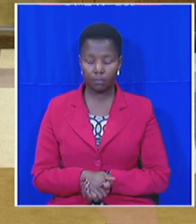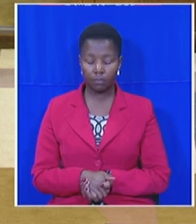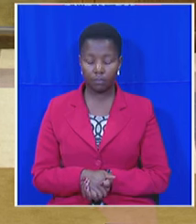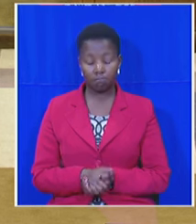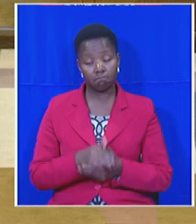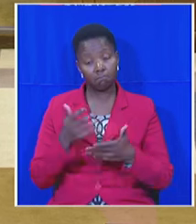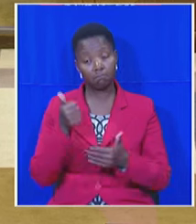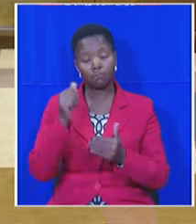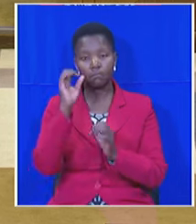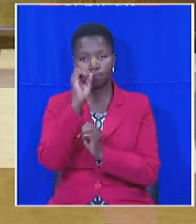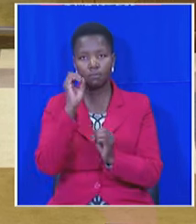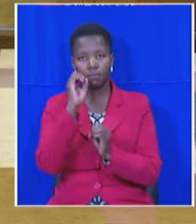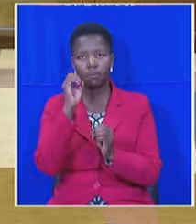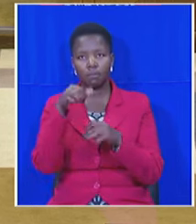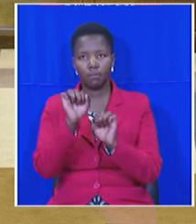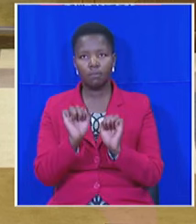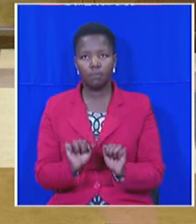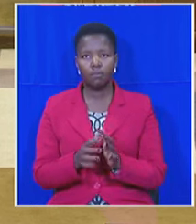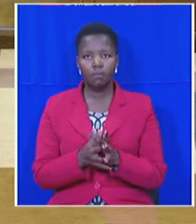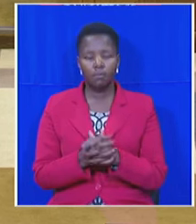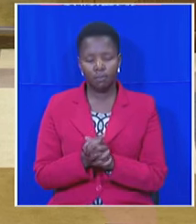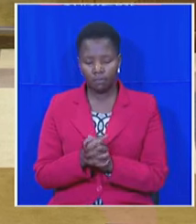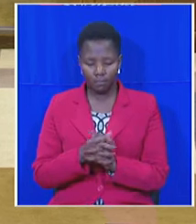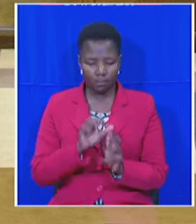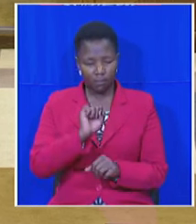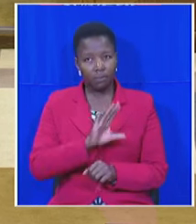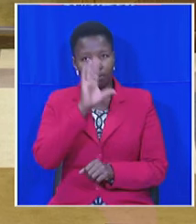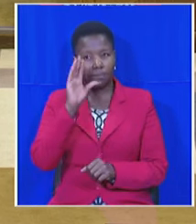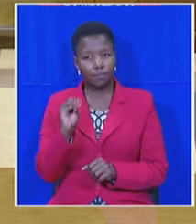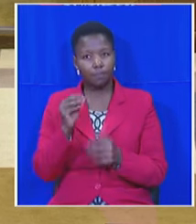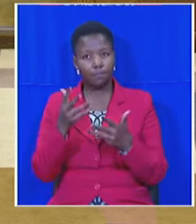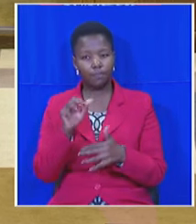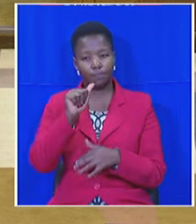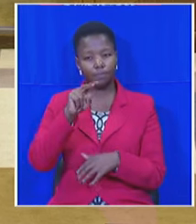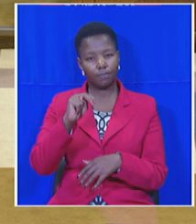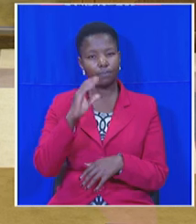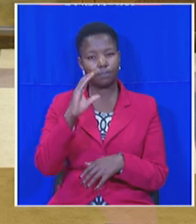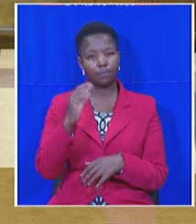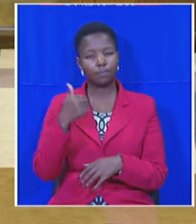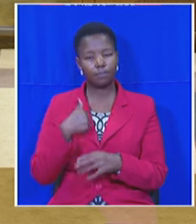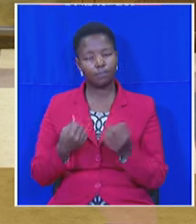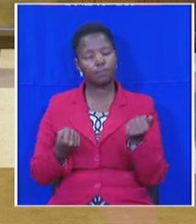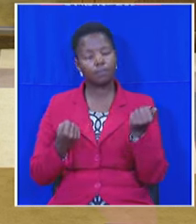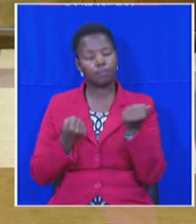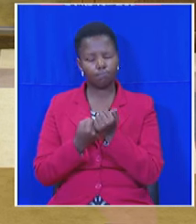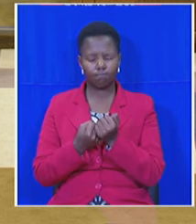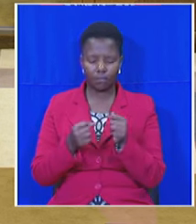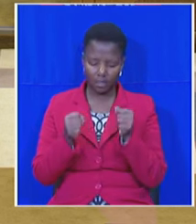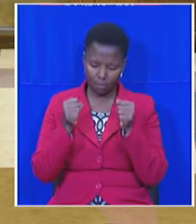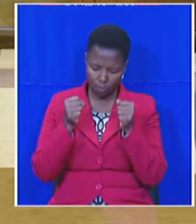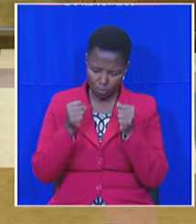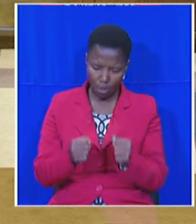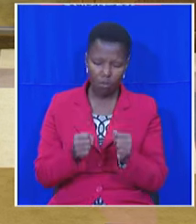Good afternoon, Chairperson. South Africans, the ANC supports this bold,